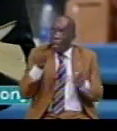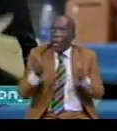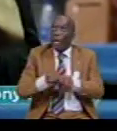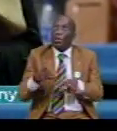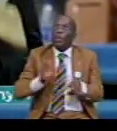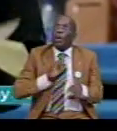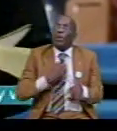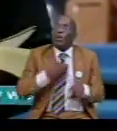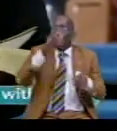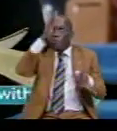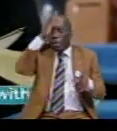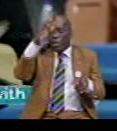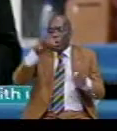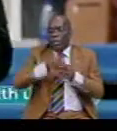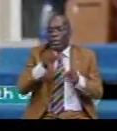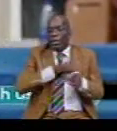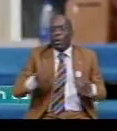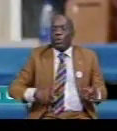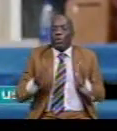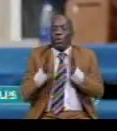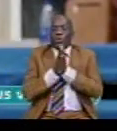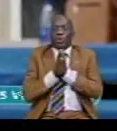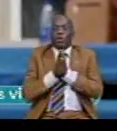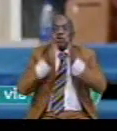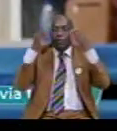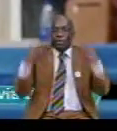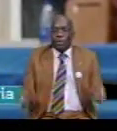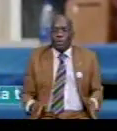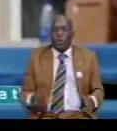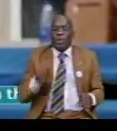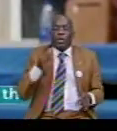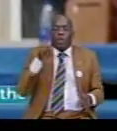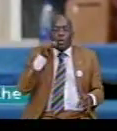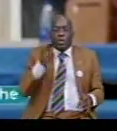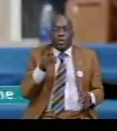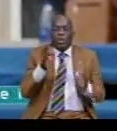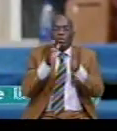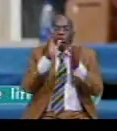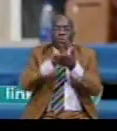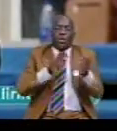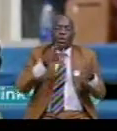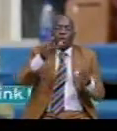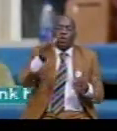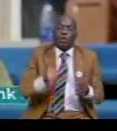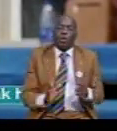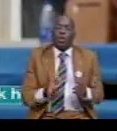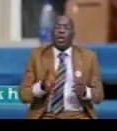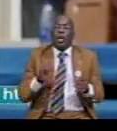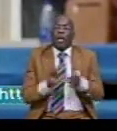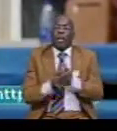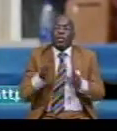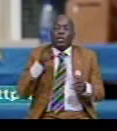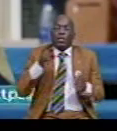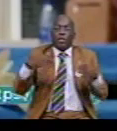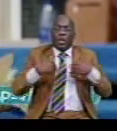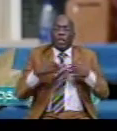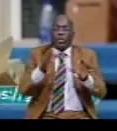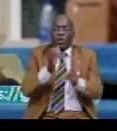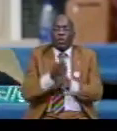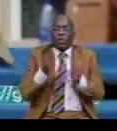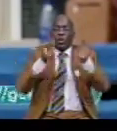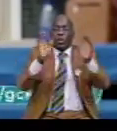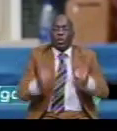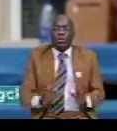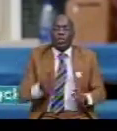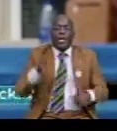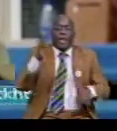tan mo gba olorun gba pe mo ti gba ise iyanu mi nitori ta awon eyan tan ba wa ni okan papa julo ni osan ti orun ba ran mi o